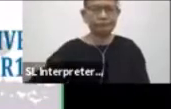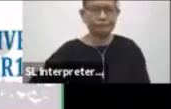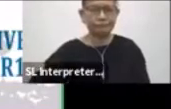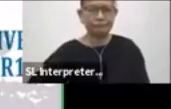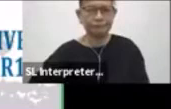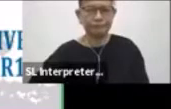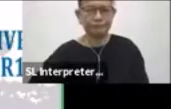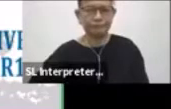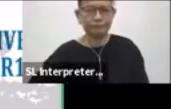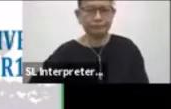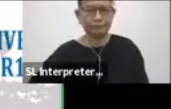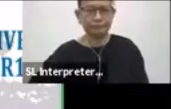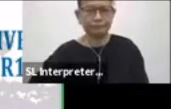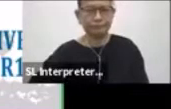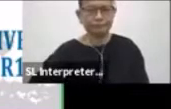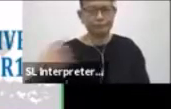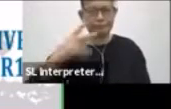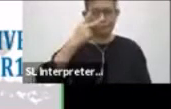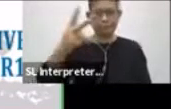Can you see my screen?